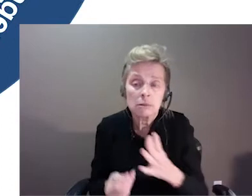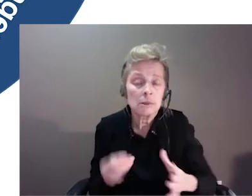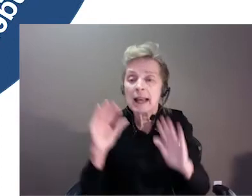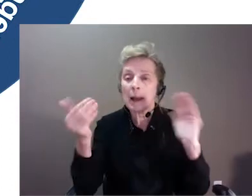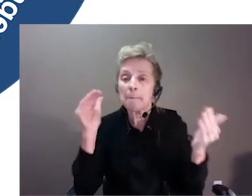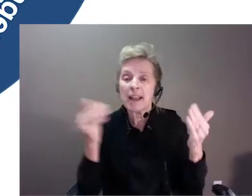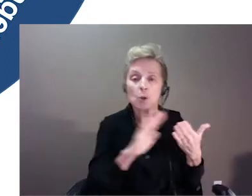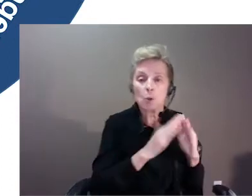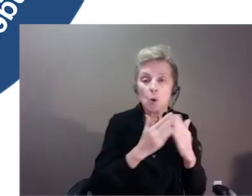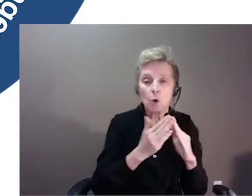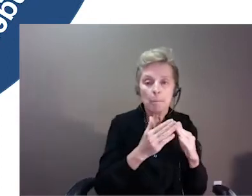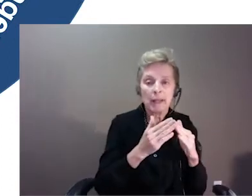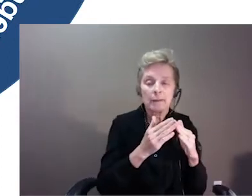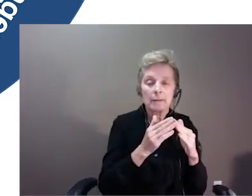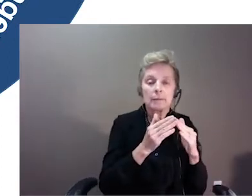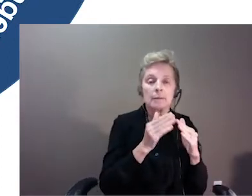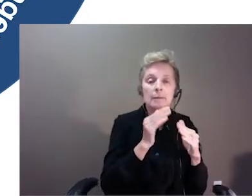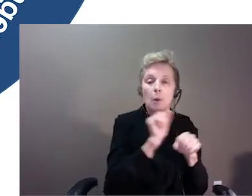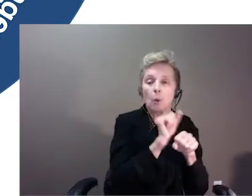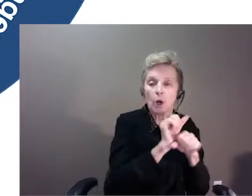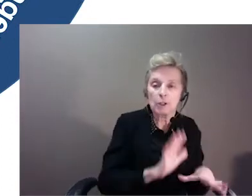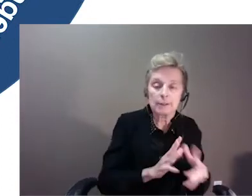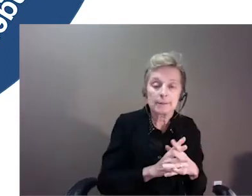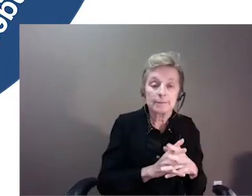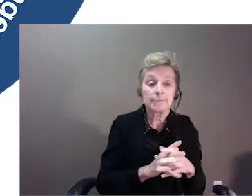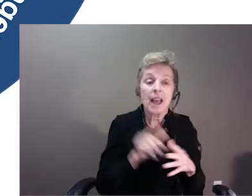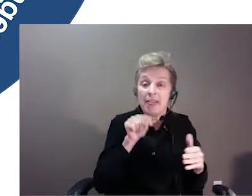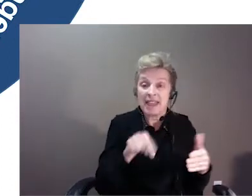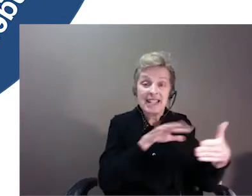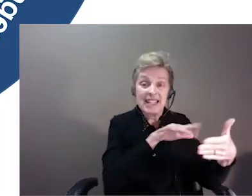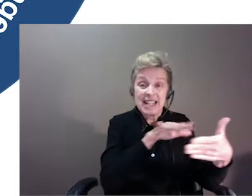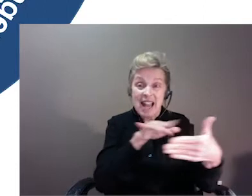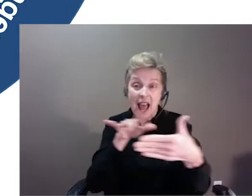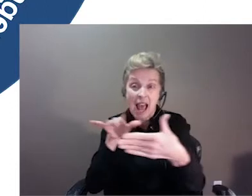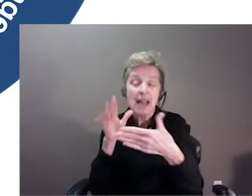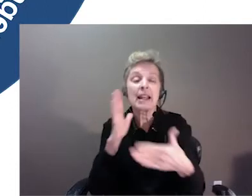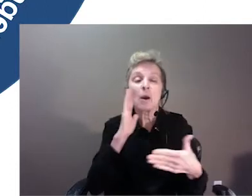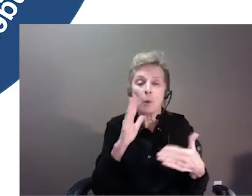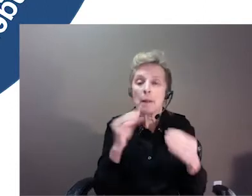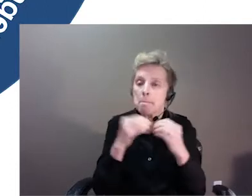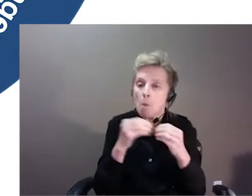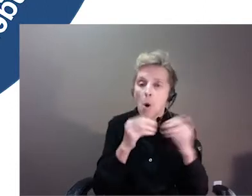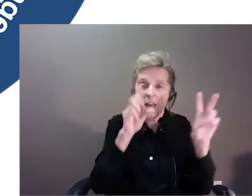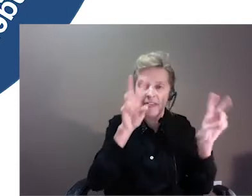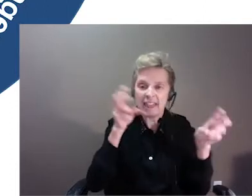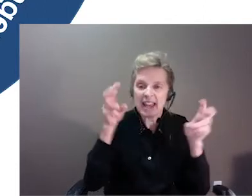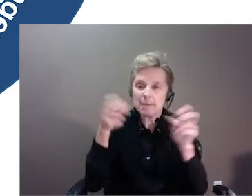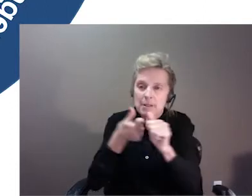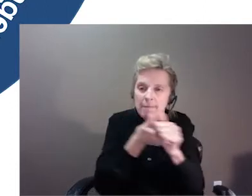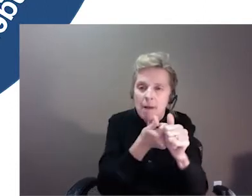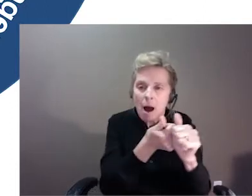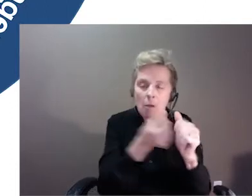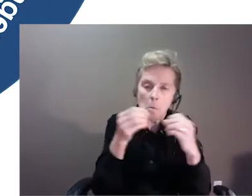areas. So as we move forward with this study, we'll continue to explore some of these themes with greater